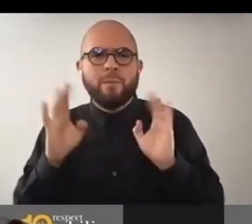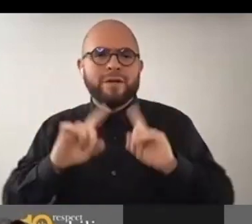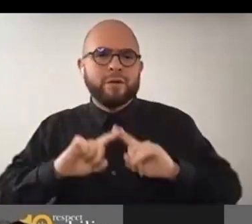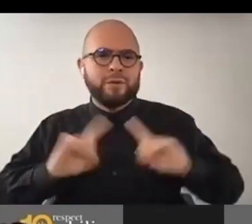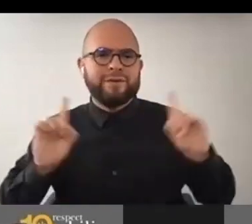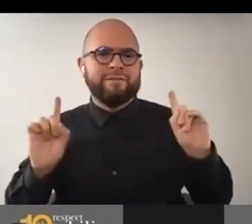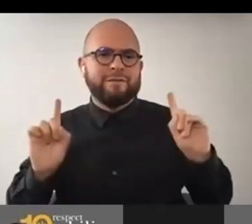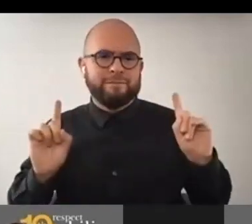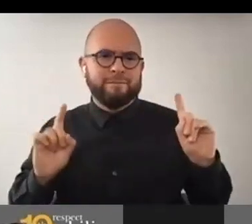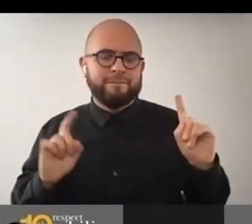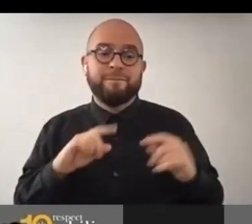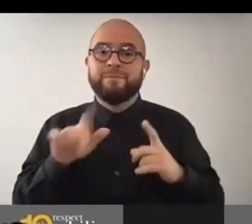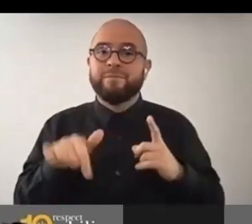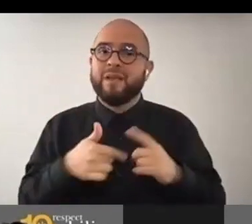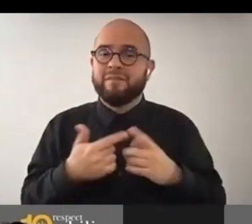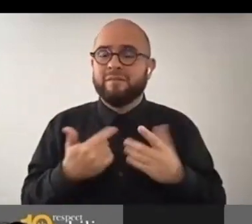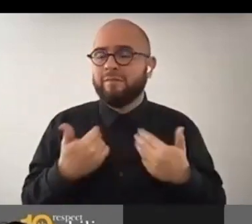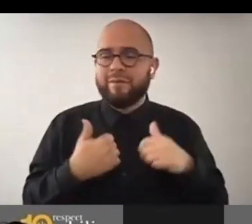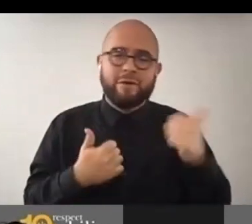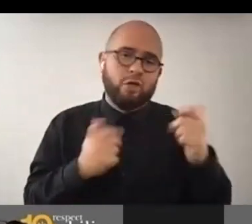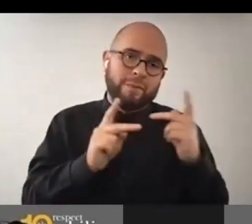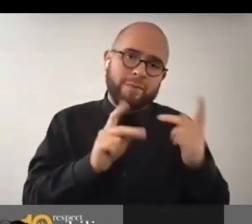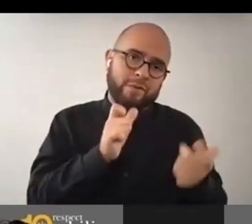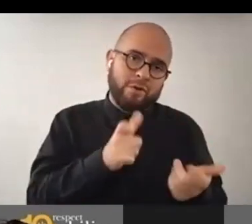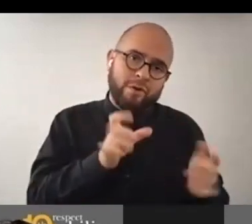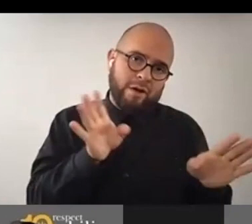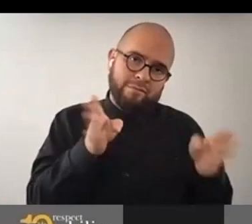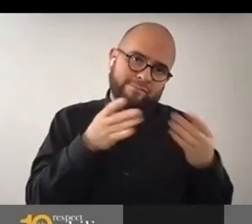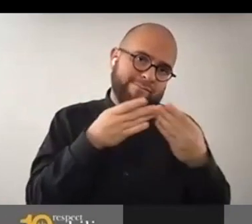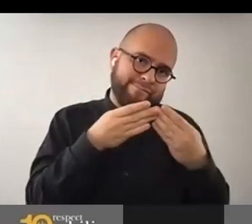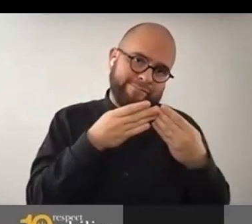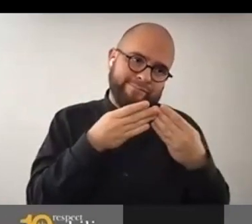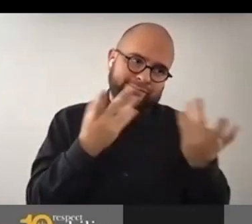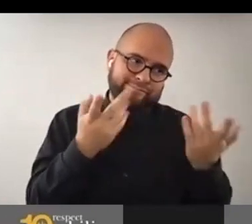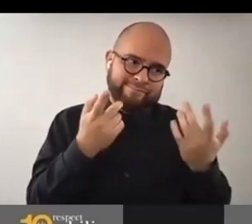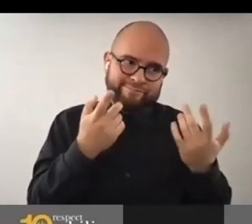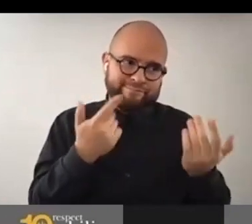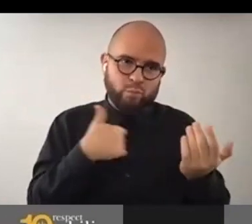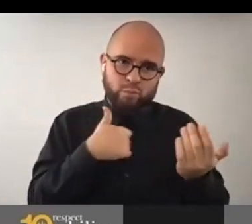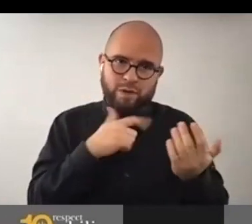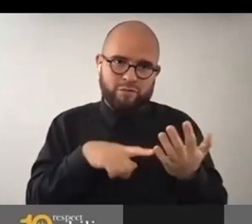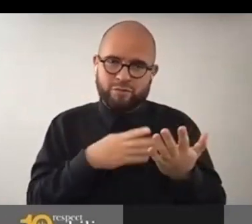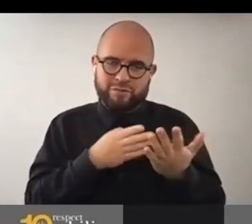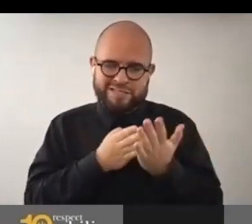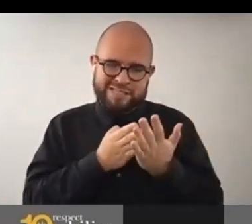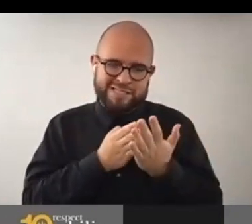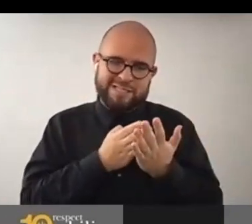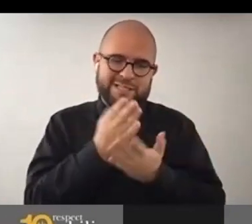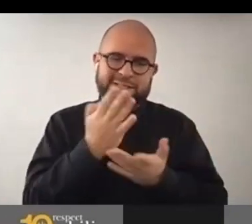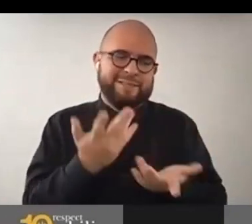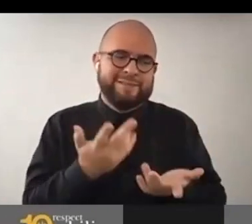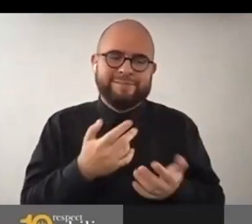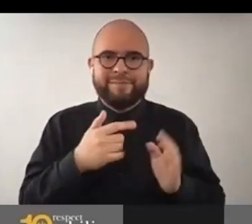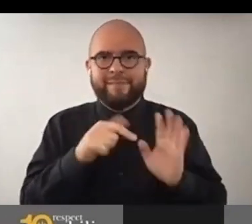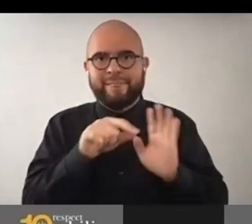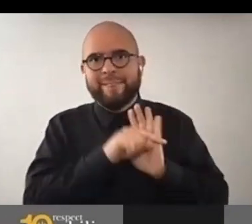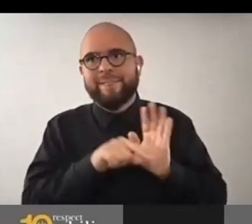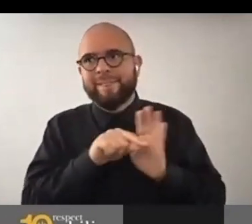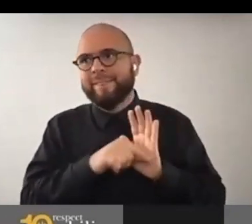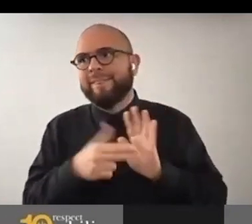and then there's going to be some that aren't. So we're going to have to push past those stigmas that are out there.